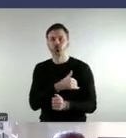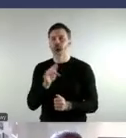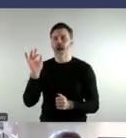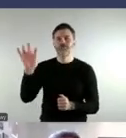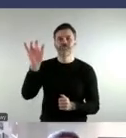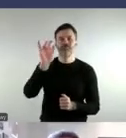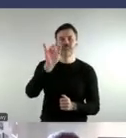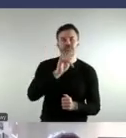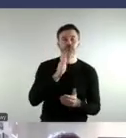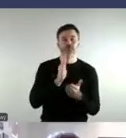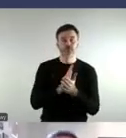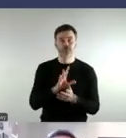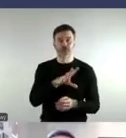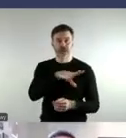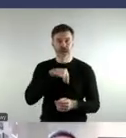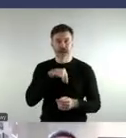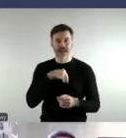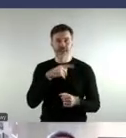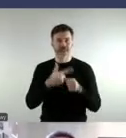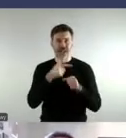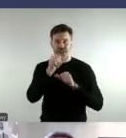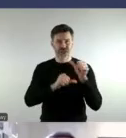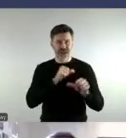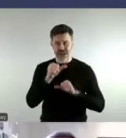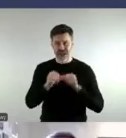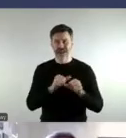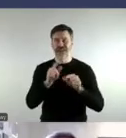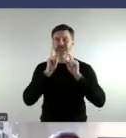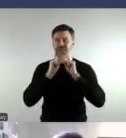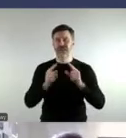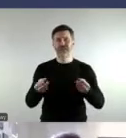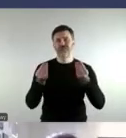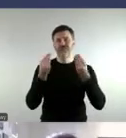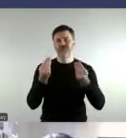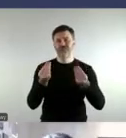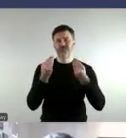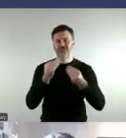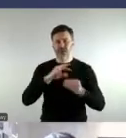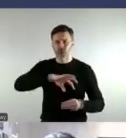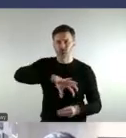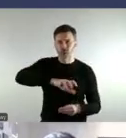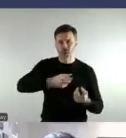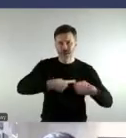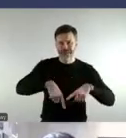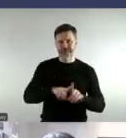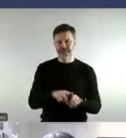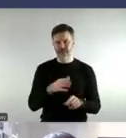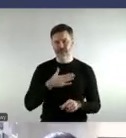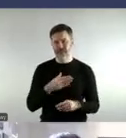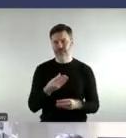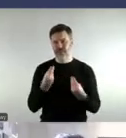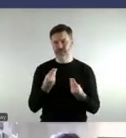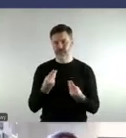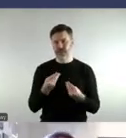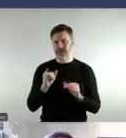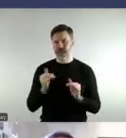schools. We've been collaborating for around 20 years, so we have really great team, really great